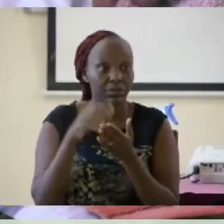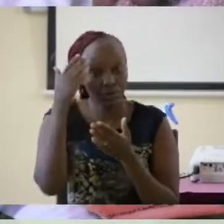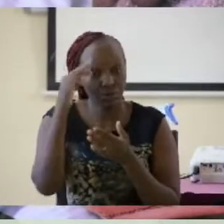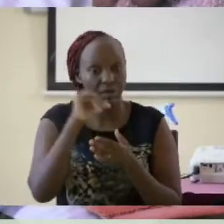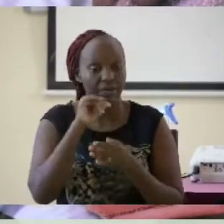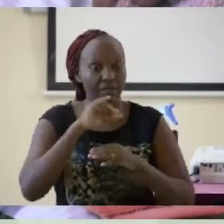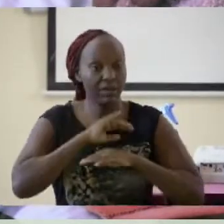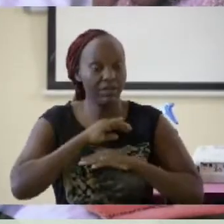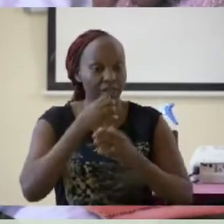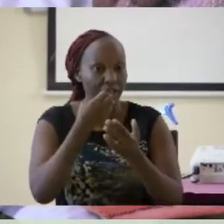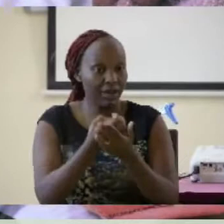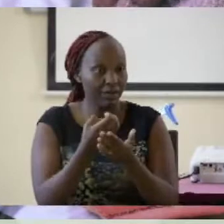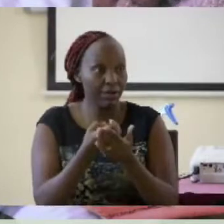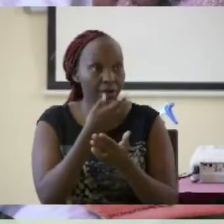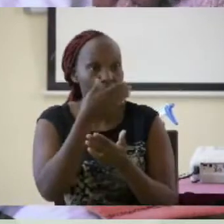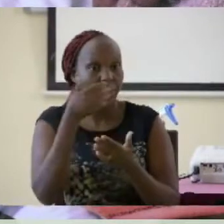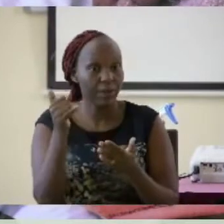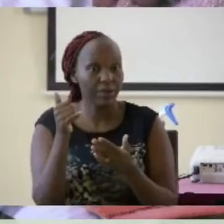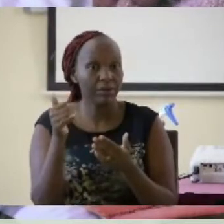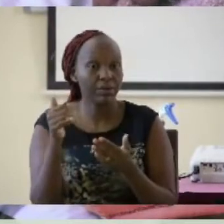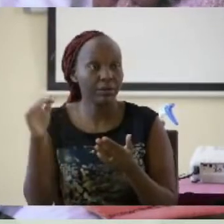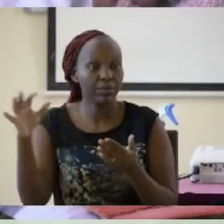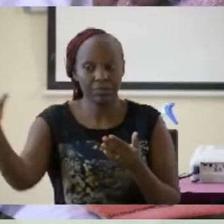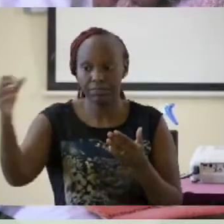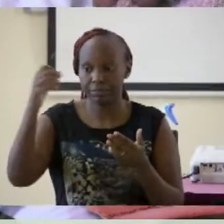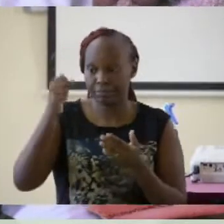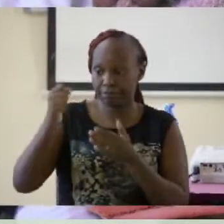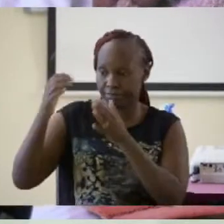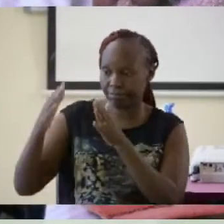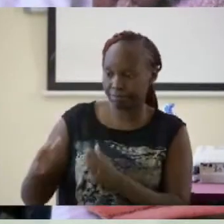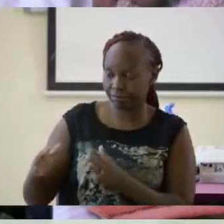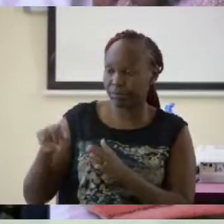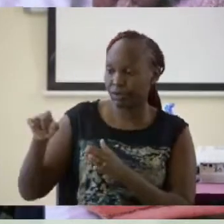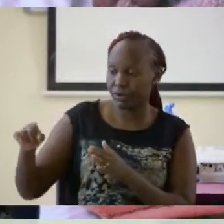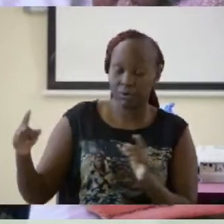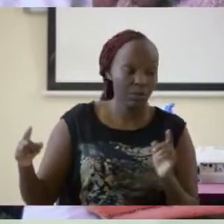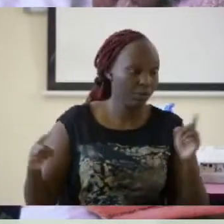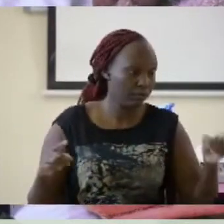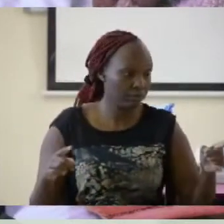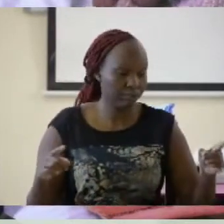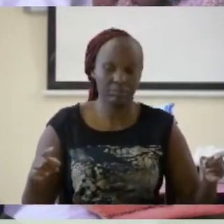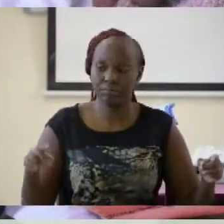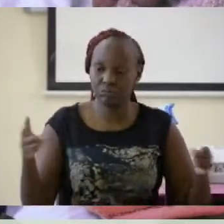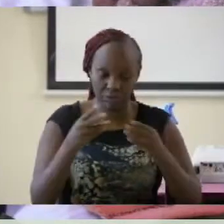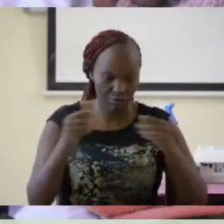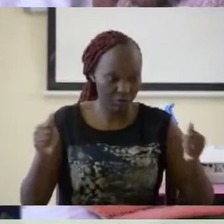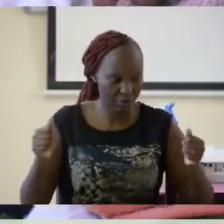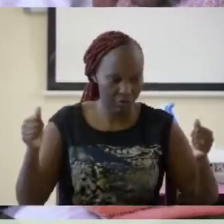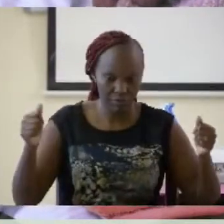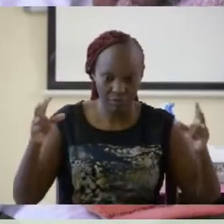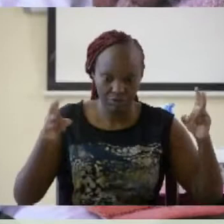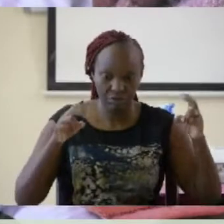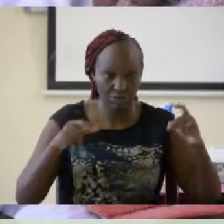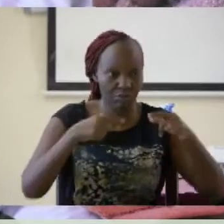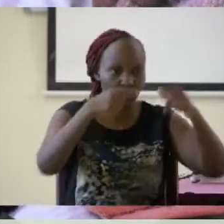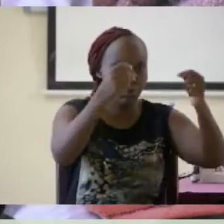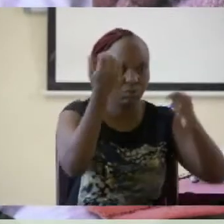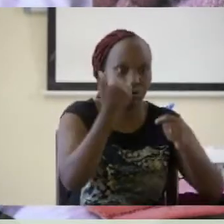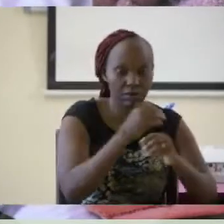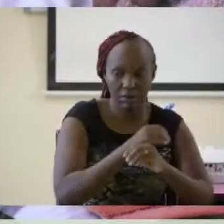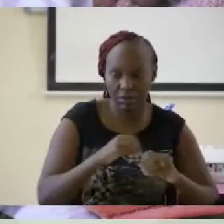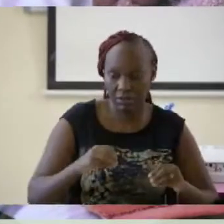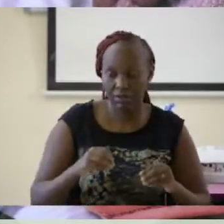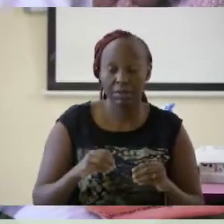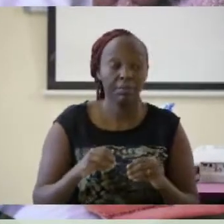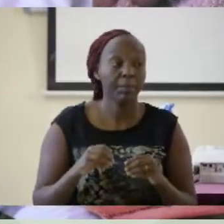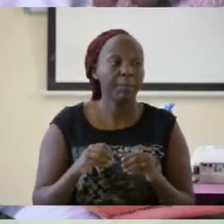enough evidence. It is best we just bring that person here, we tell him, you've messed this guy up, let's clear this issue, instead of going to court, or kind of that